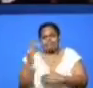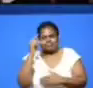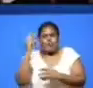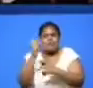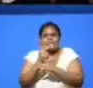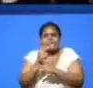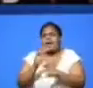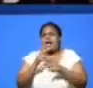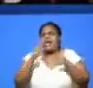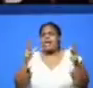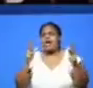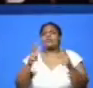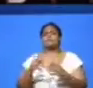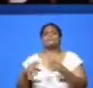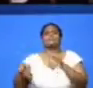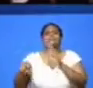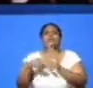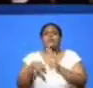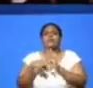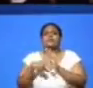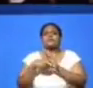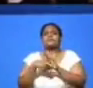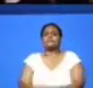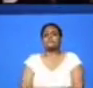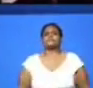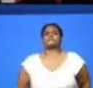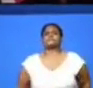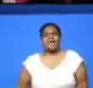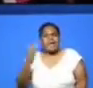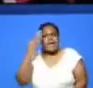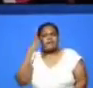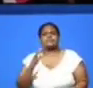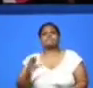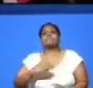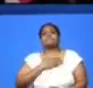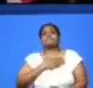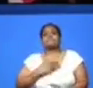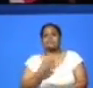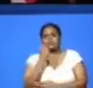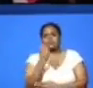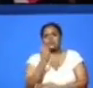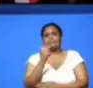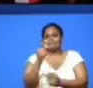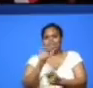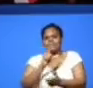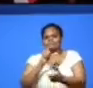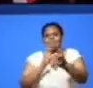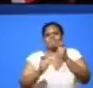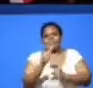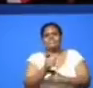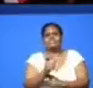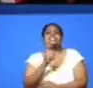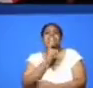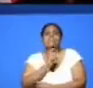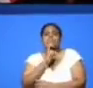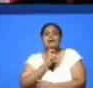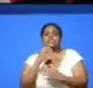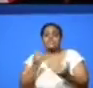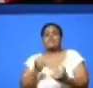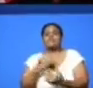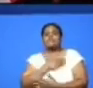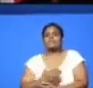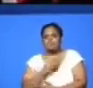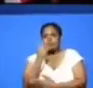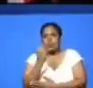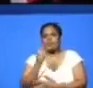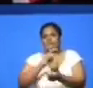how loud your alarm clock was. I don't care the guard you pay to watch your gate. God woke you up this morning.